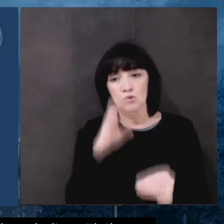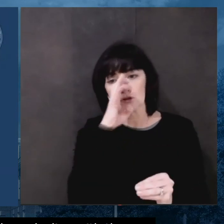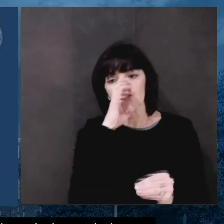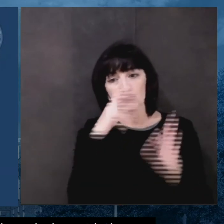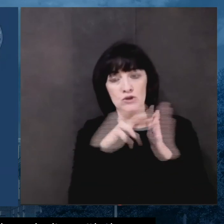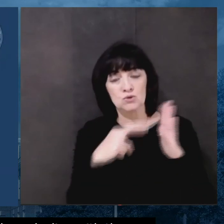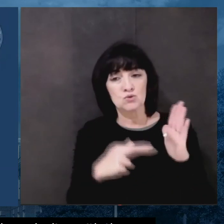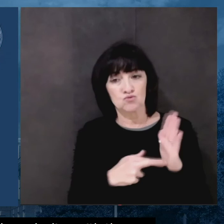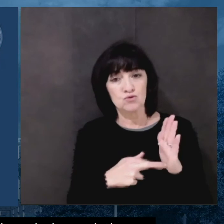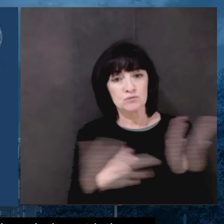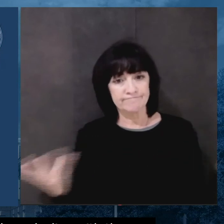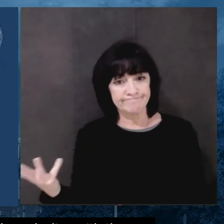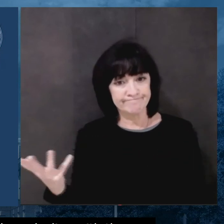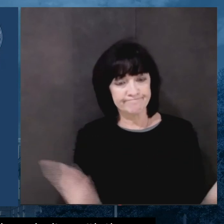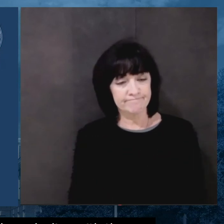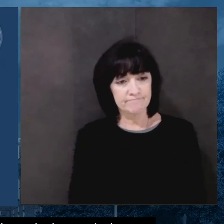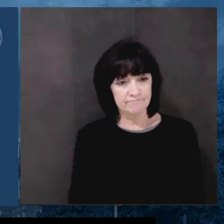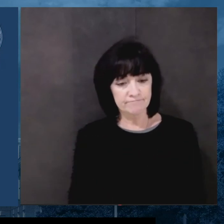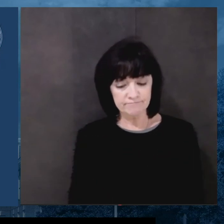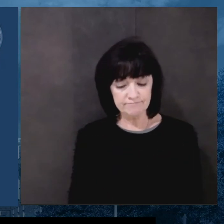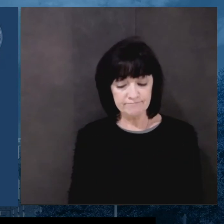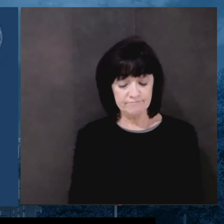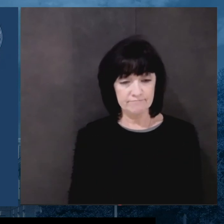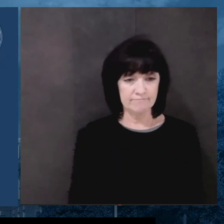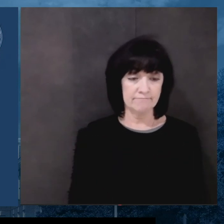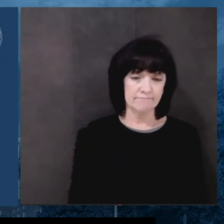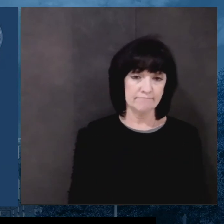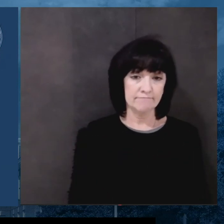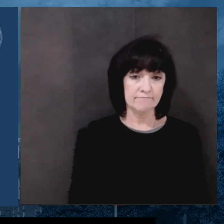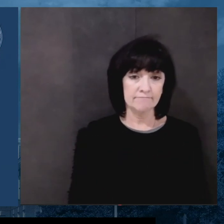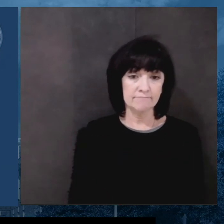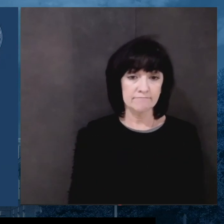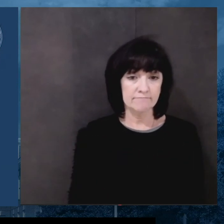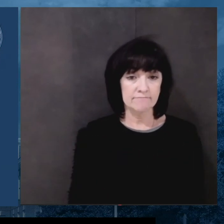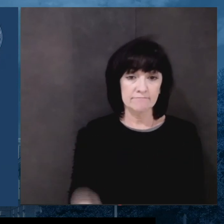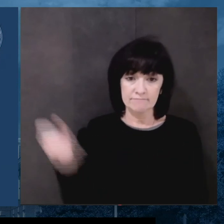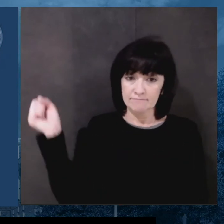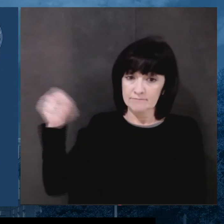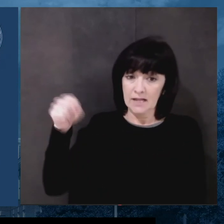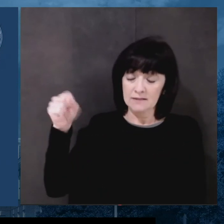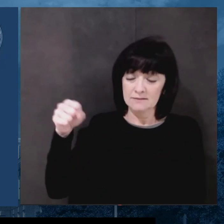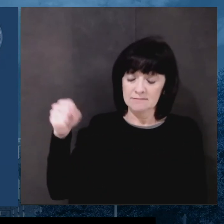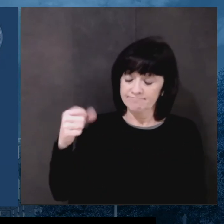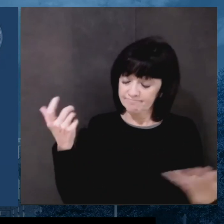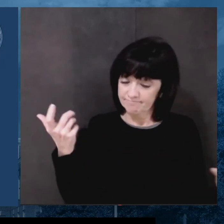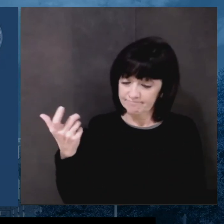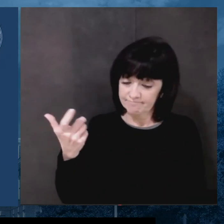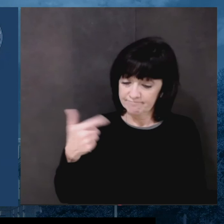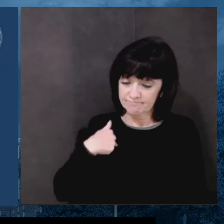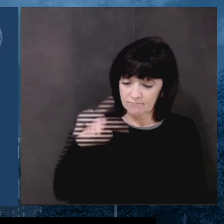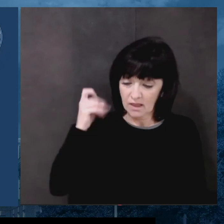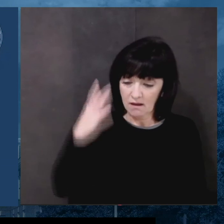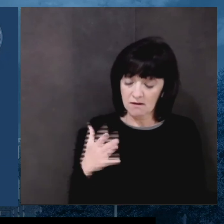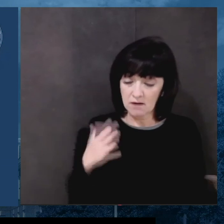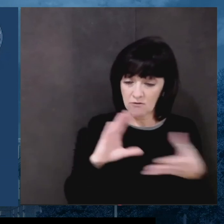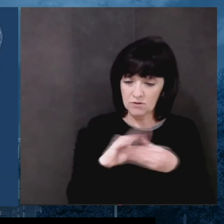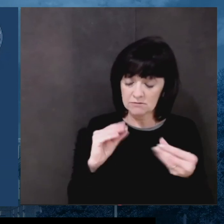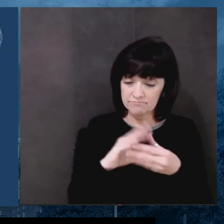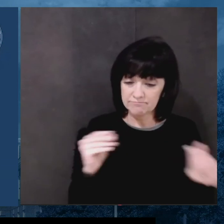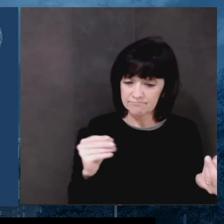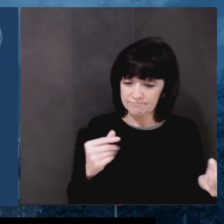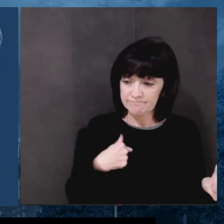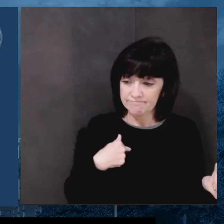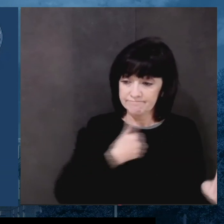Yeah, well, it really pains me to have to impose strict restrictions on